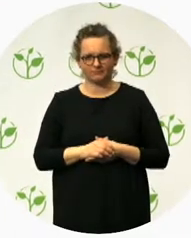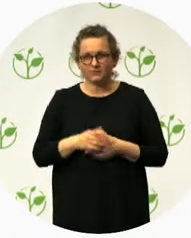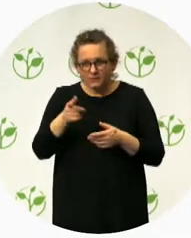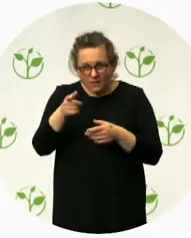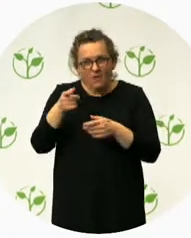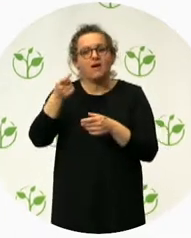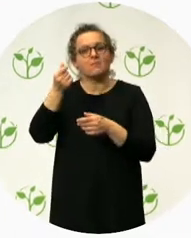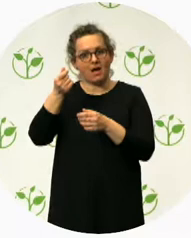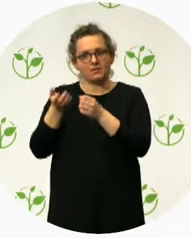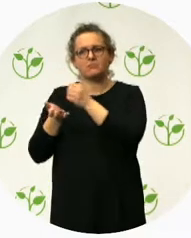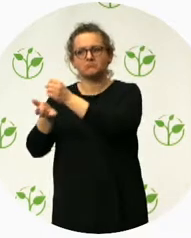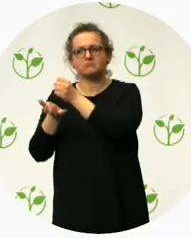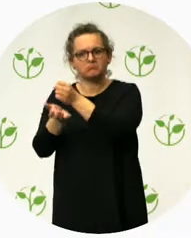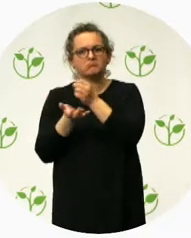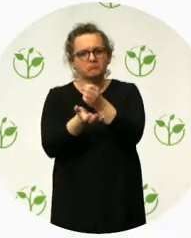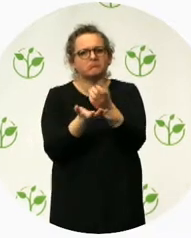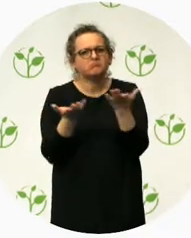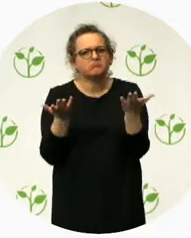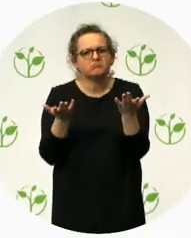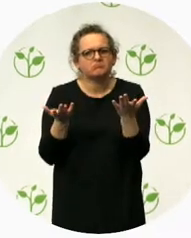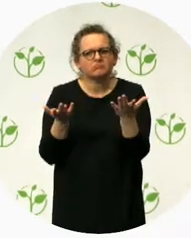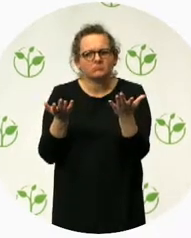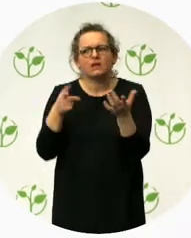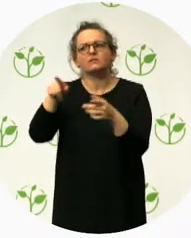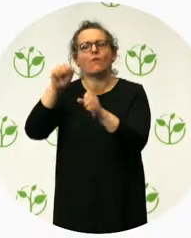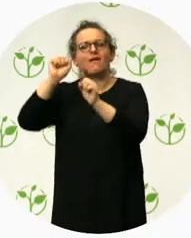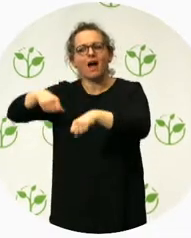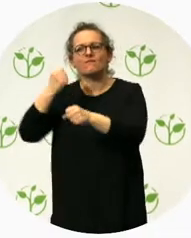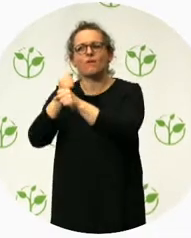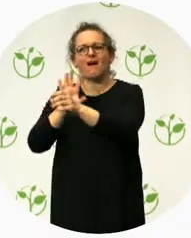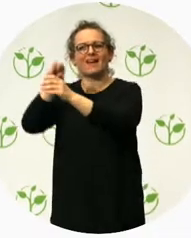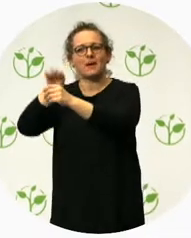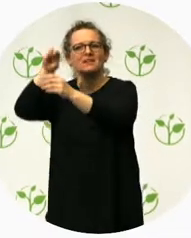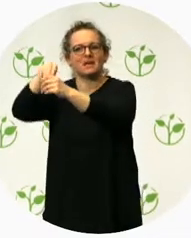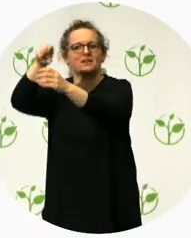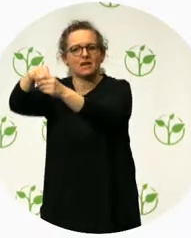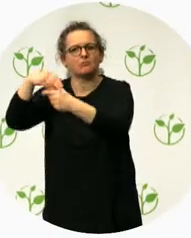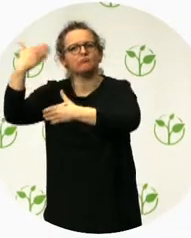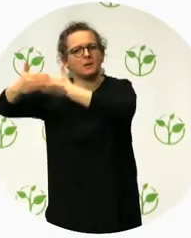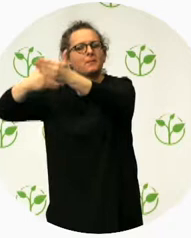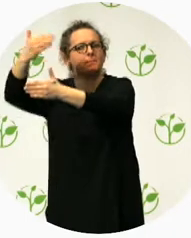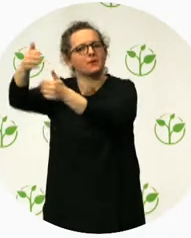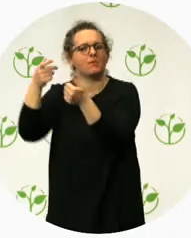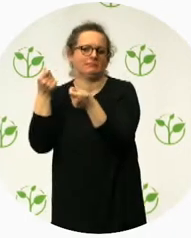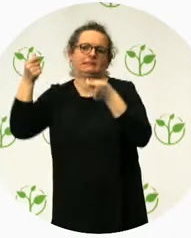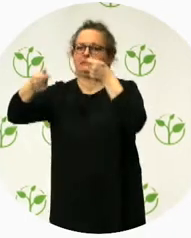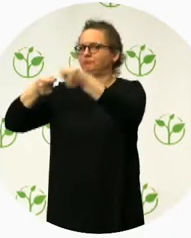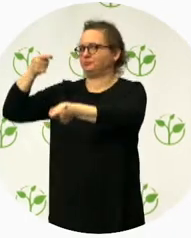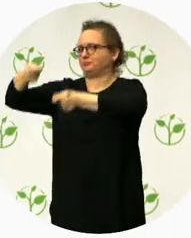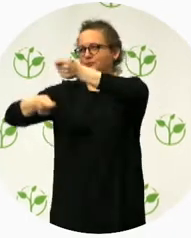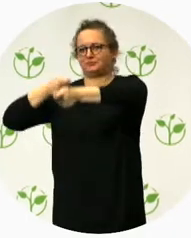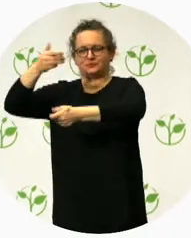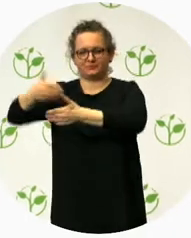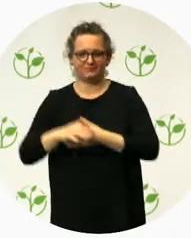employment, accessibility is crucial. Since this January, we have a special support for companies with the